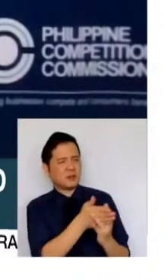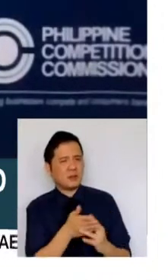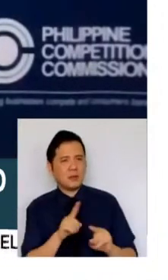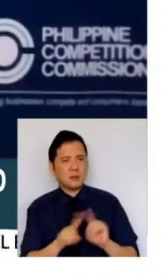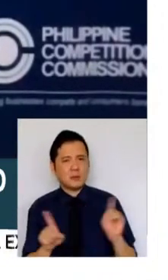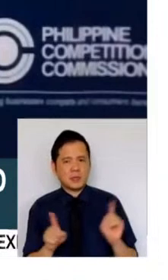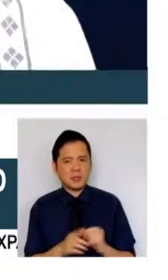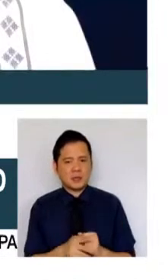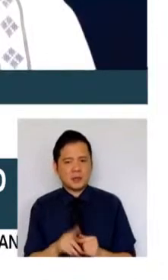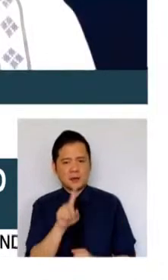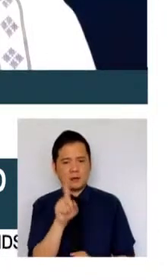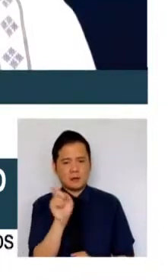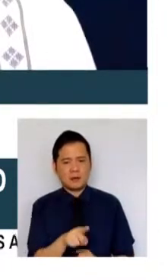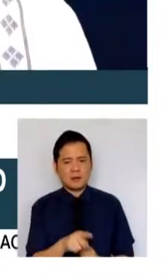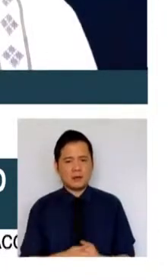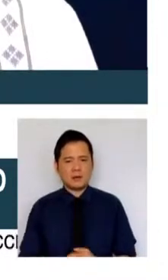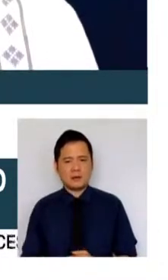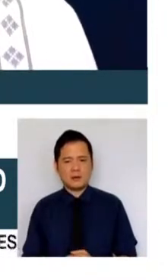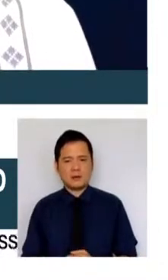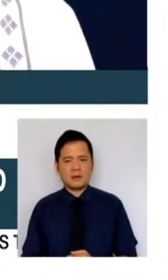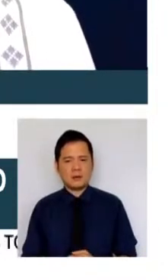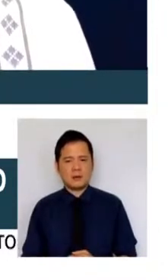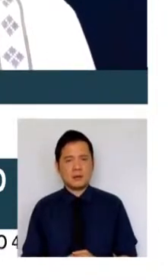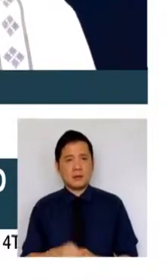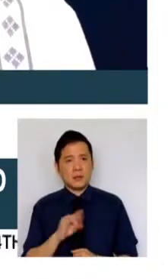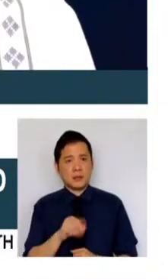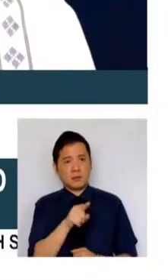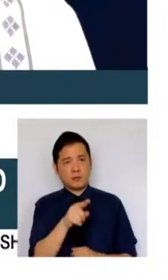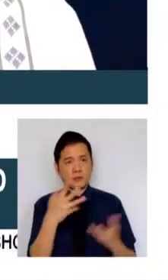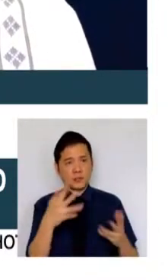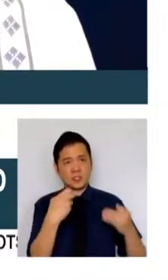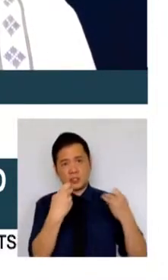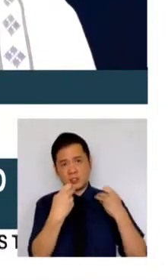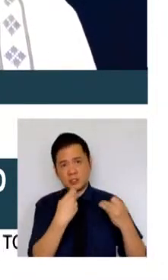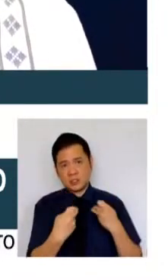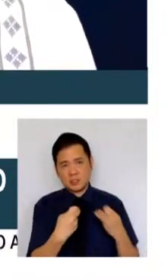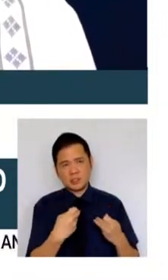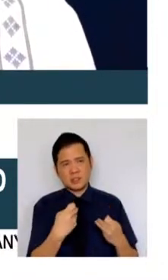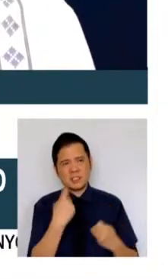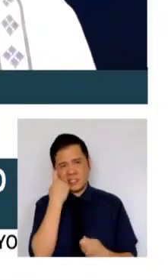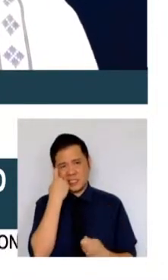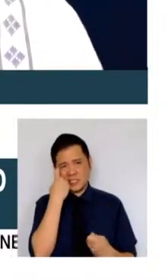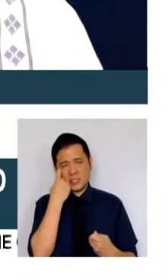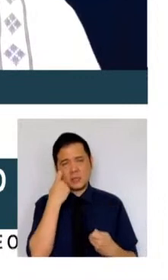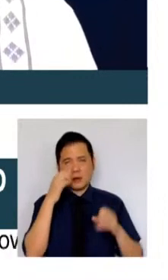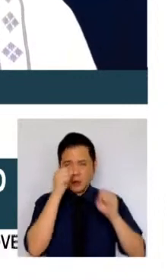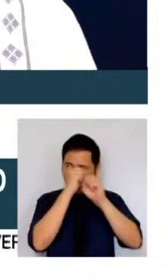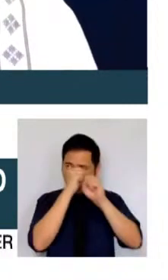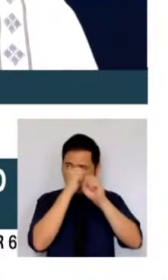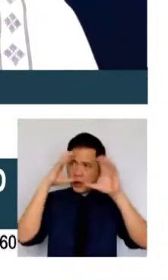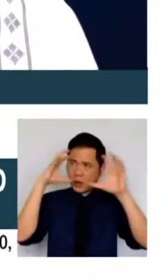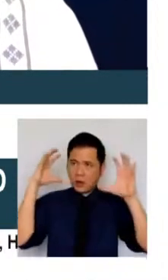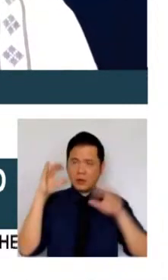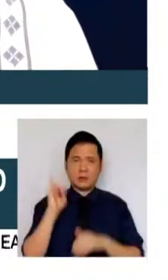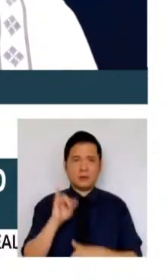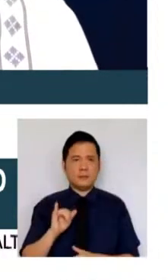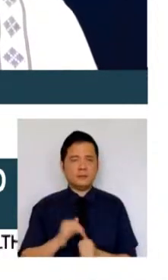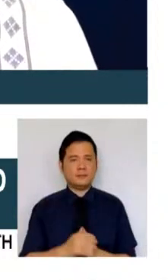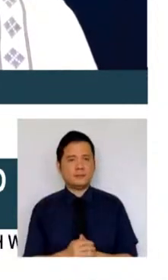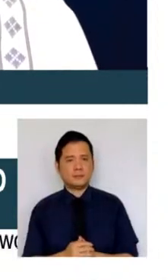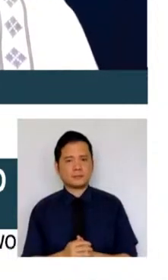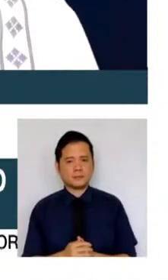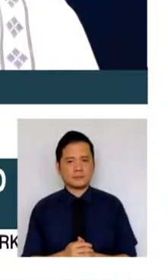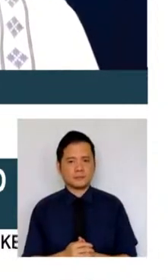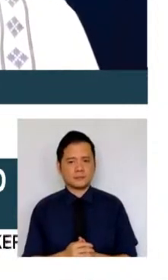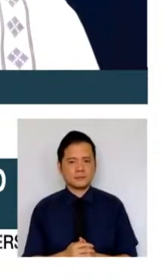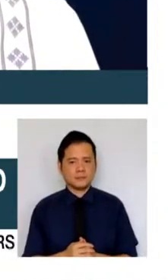guess the question now is, having presented to us the picture that you just presented, I guess it goes